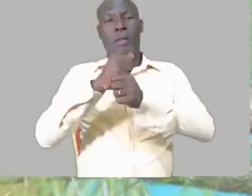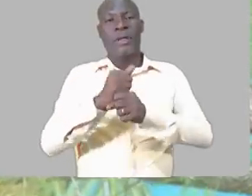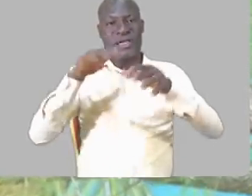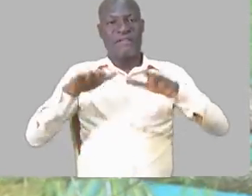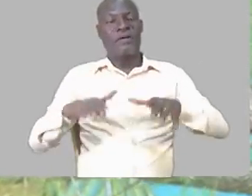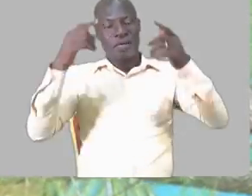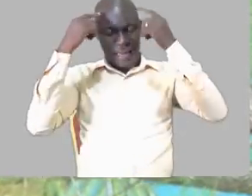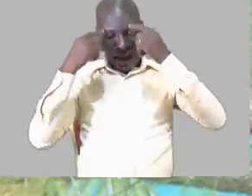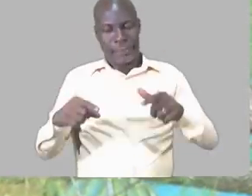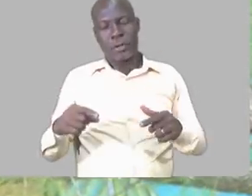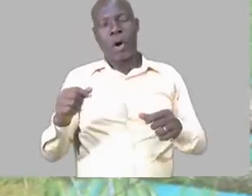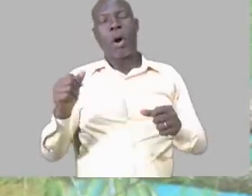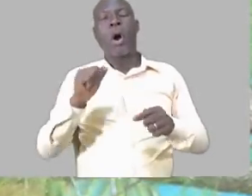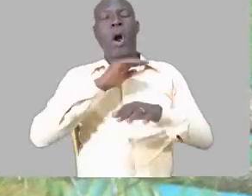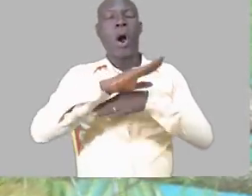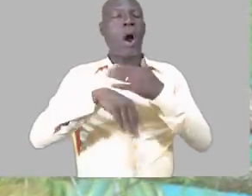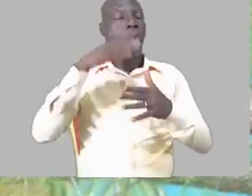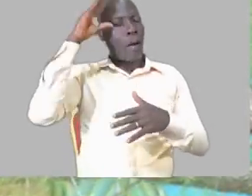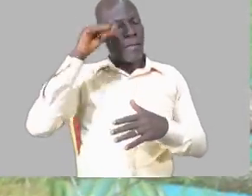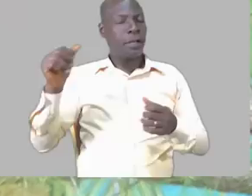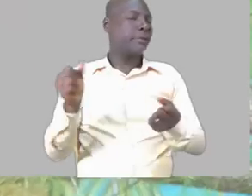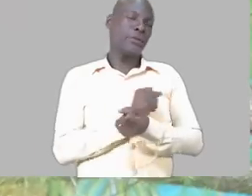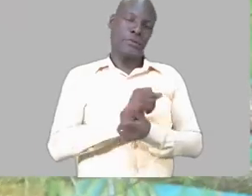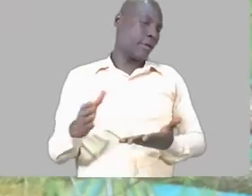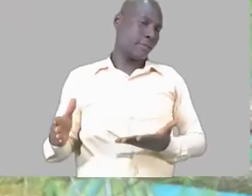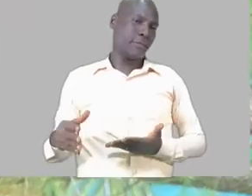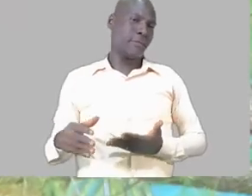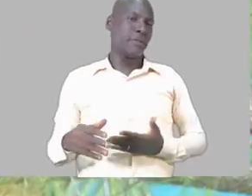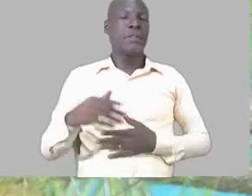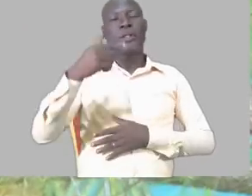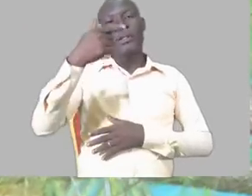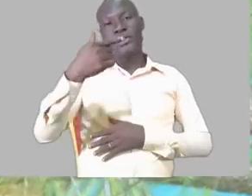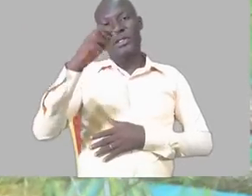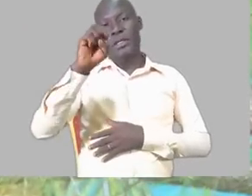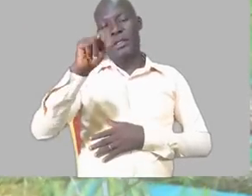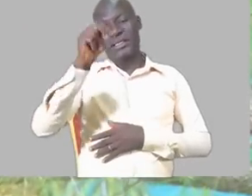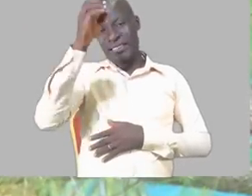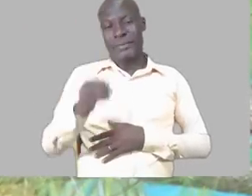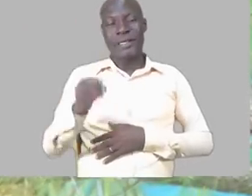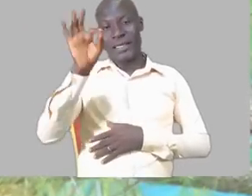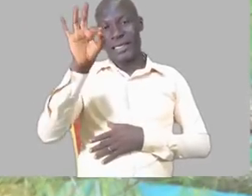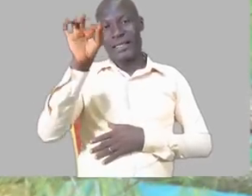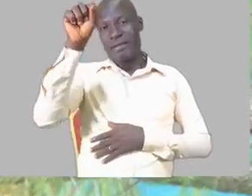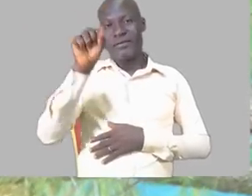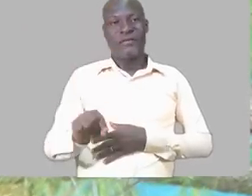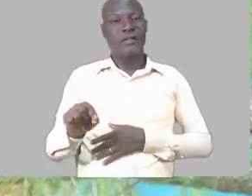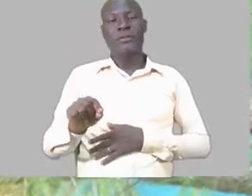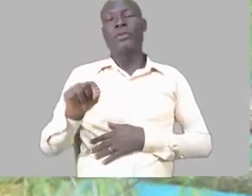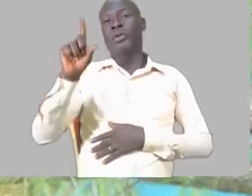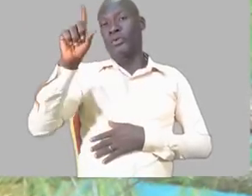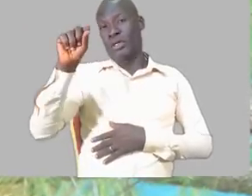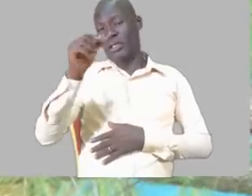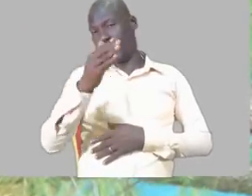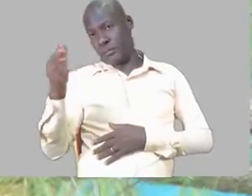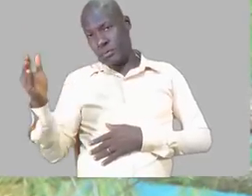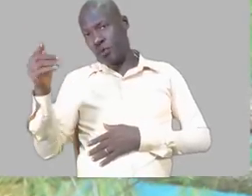said a wakan so ampara. Na Genesis chapter 9, no, verse 20 to 26, I make a show on. Story no,